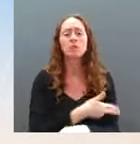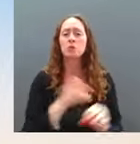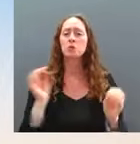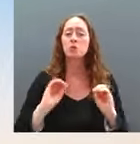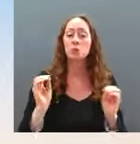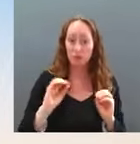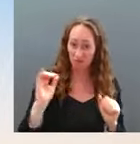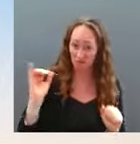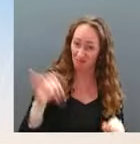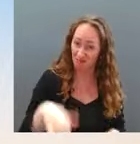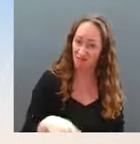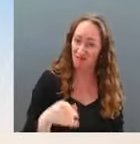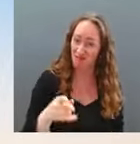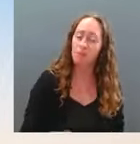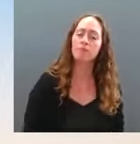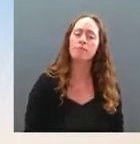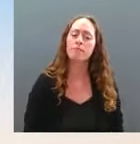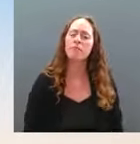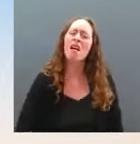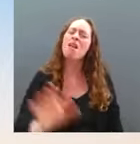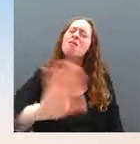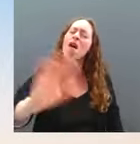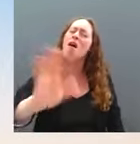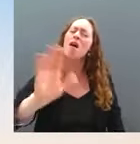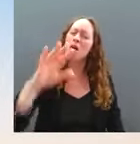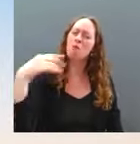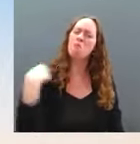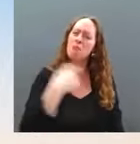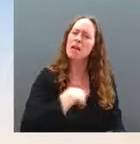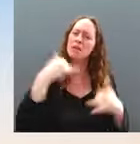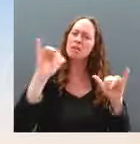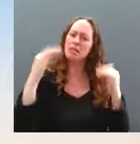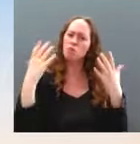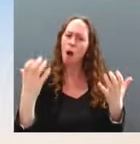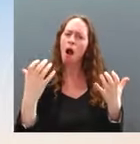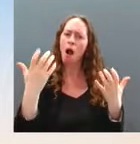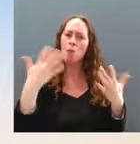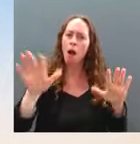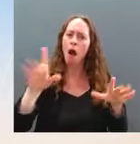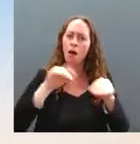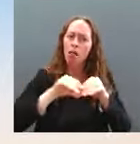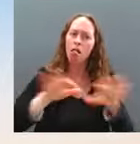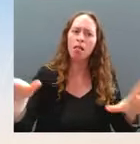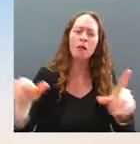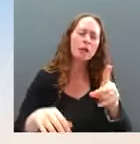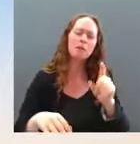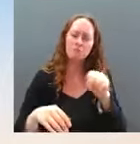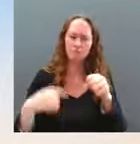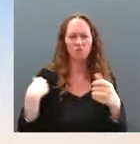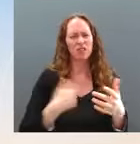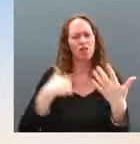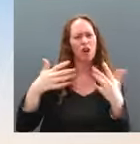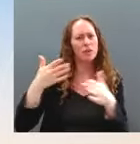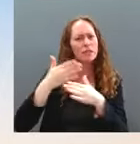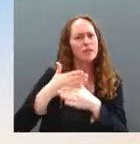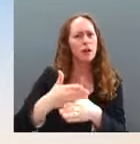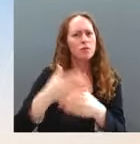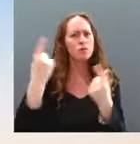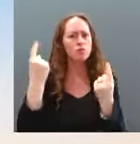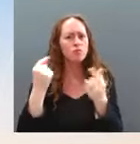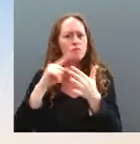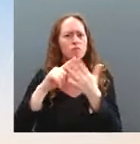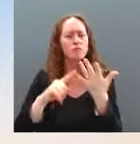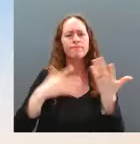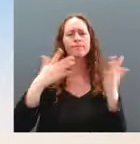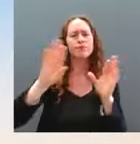where it made clear that we will continue to see COVID will continue to be with us. We will see cases rise and fall.